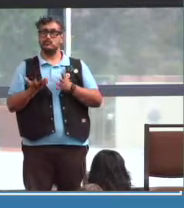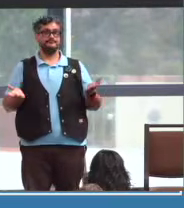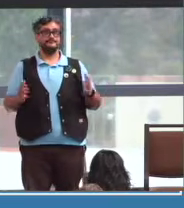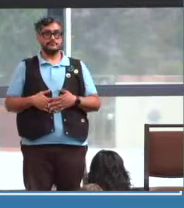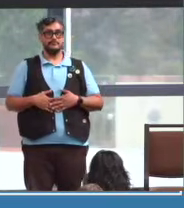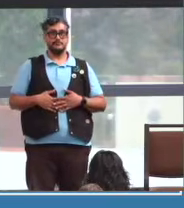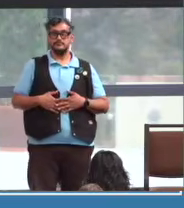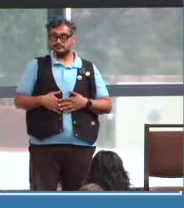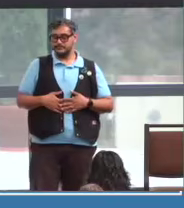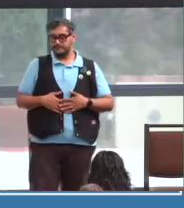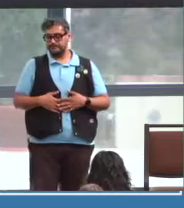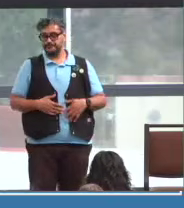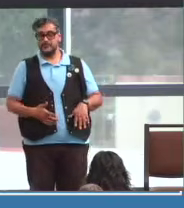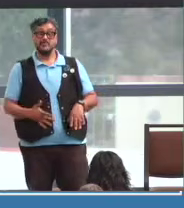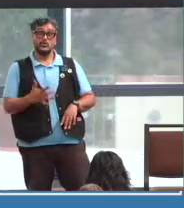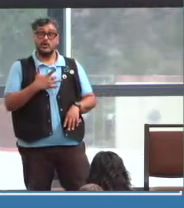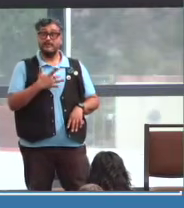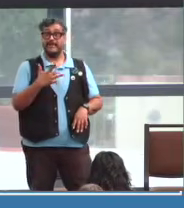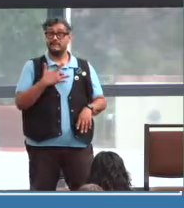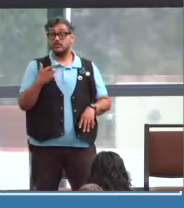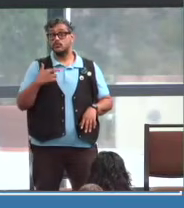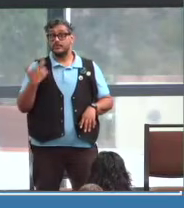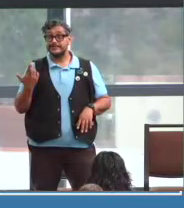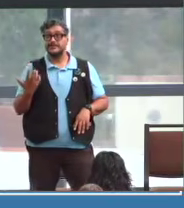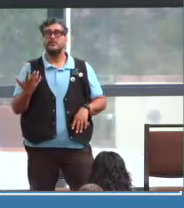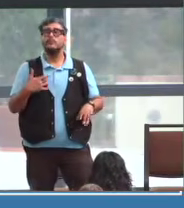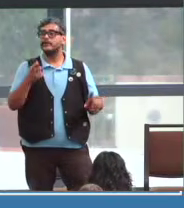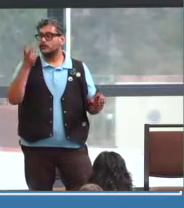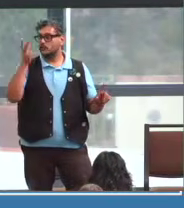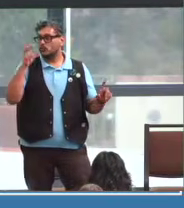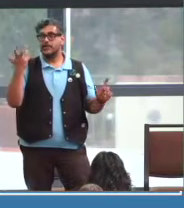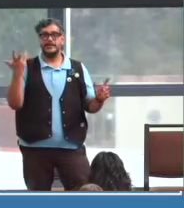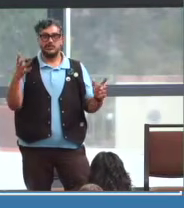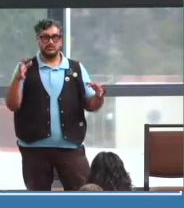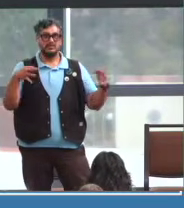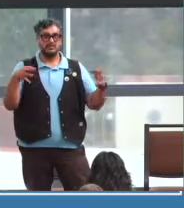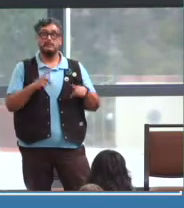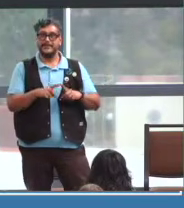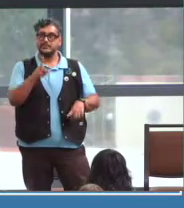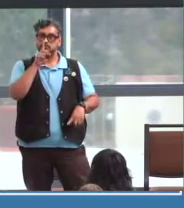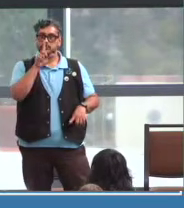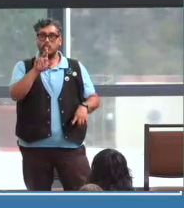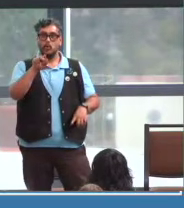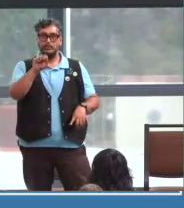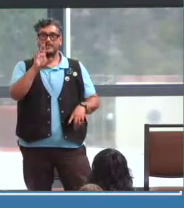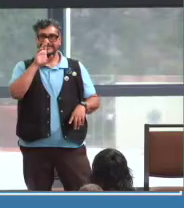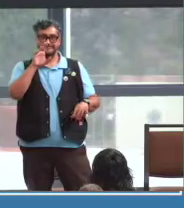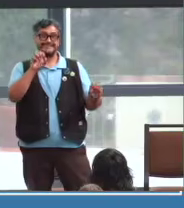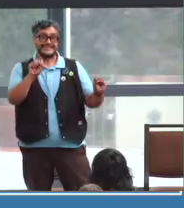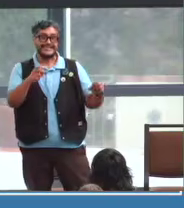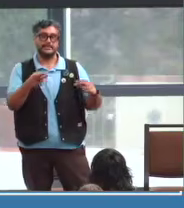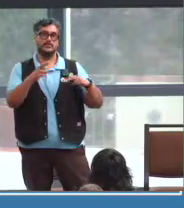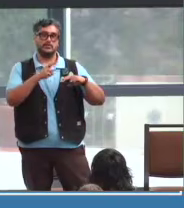So the cardiovascular risk and other comorbidity screening, we heard a little bit about this as well, but it's true that lupus can increase your risk